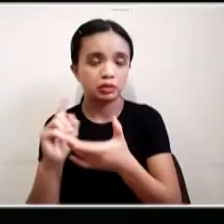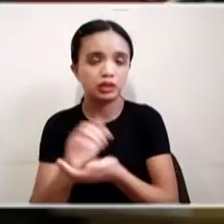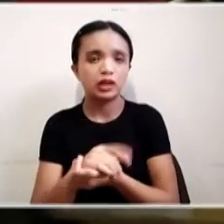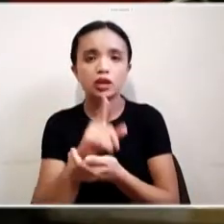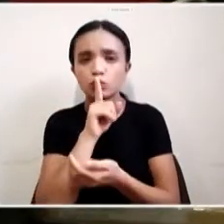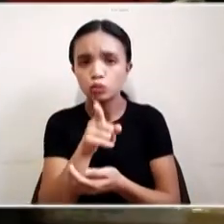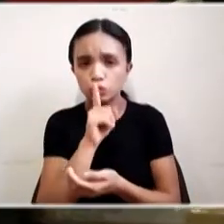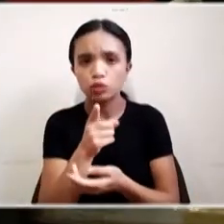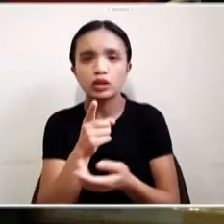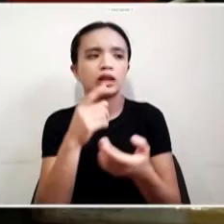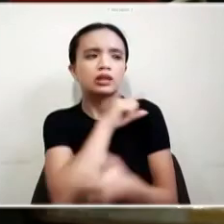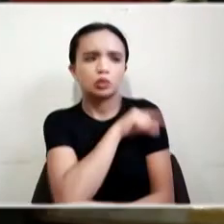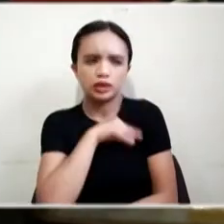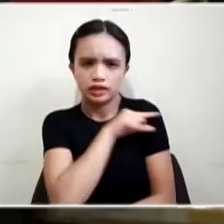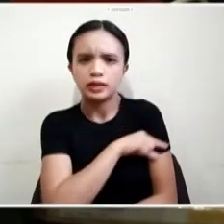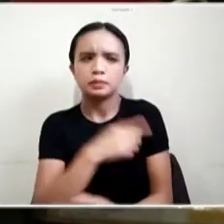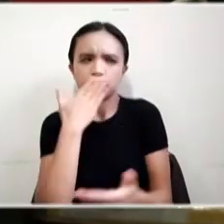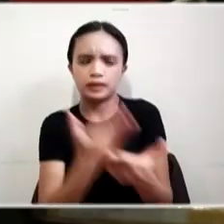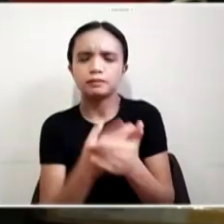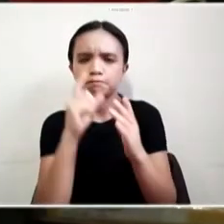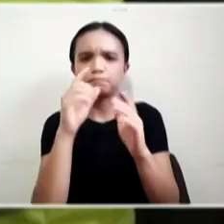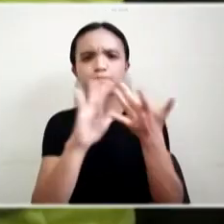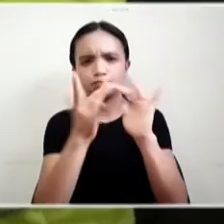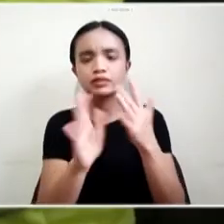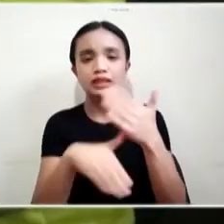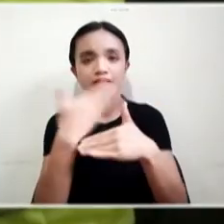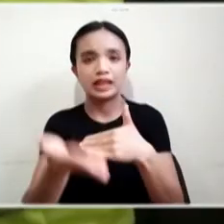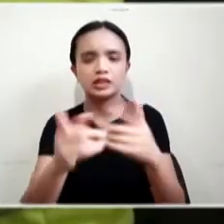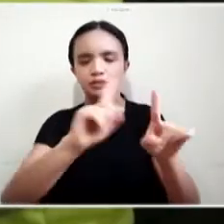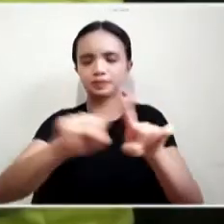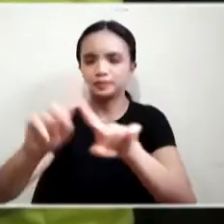connections asaron wen dagiti Dadduma a lugar. Breves Bulsaw para iti Pagilian.